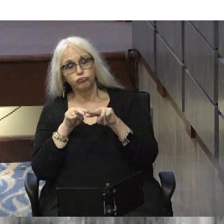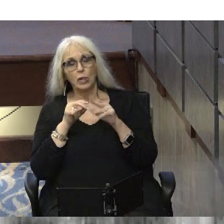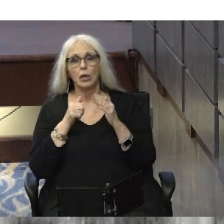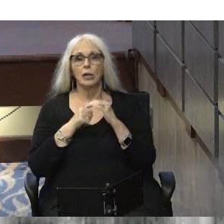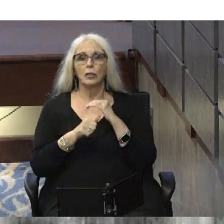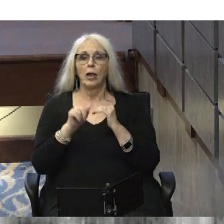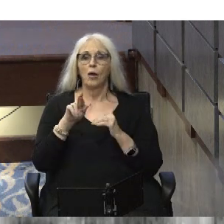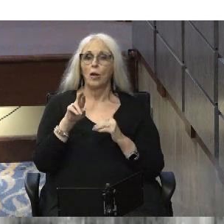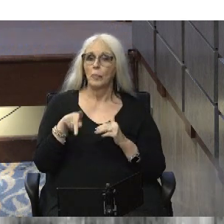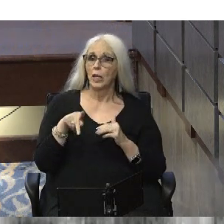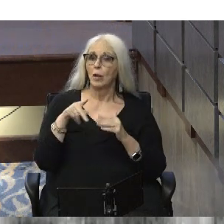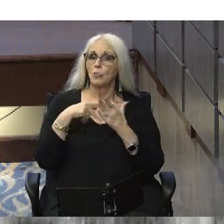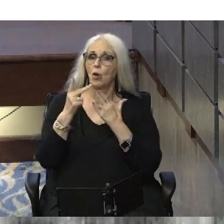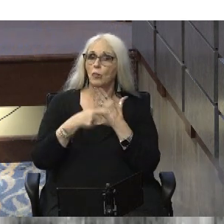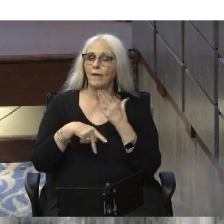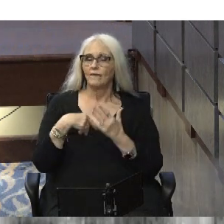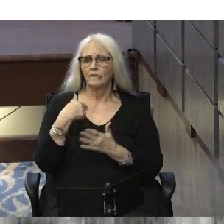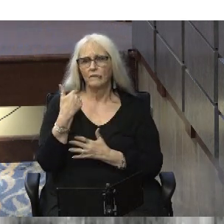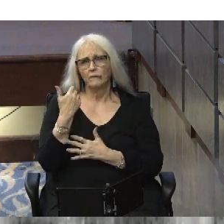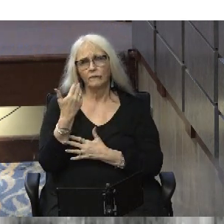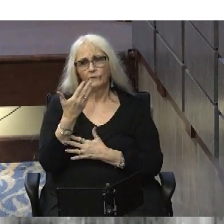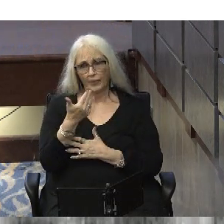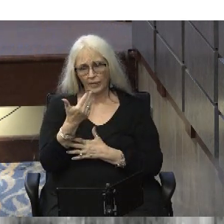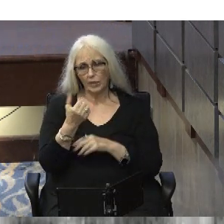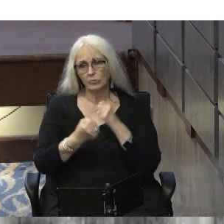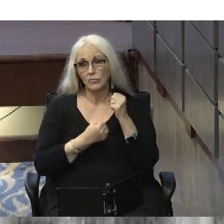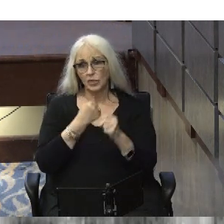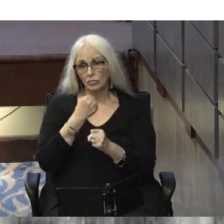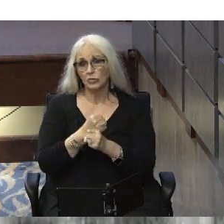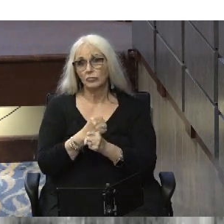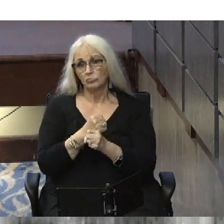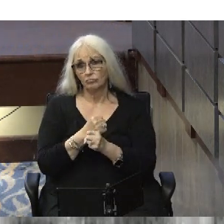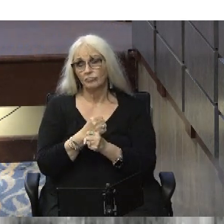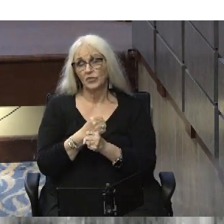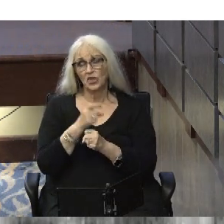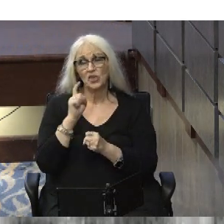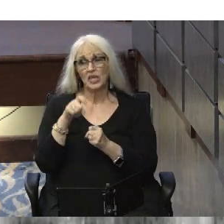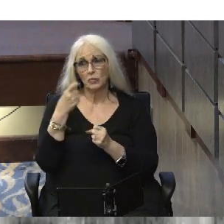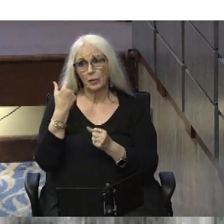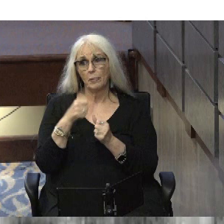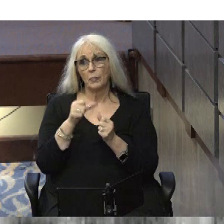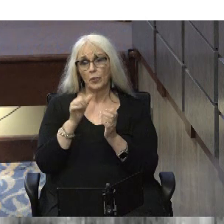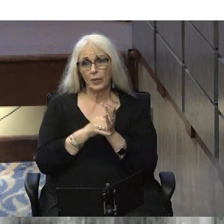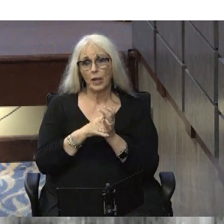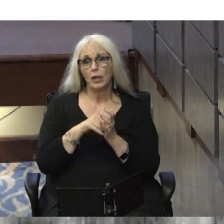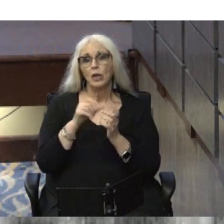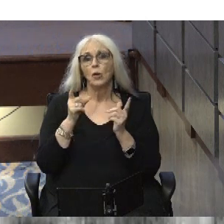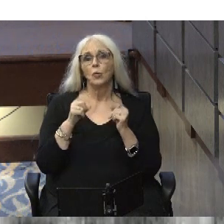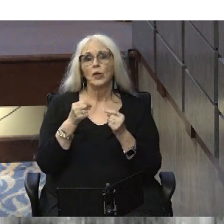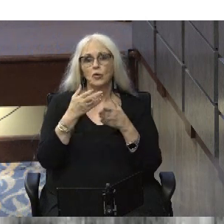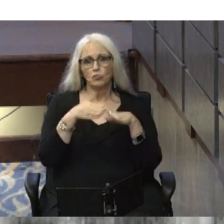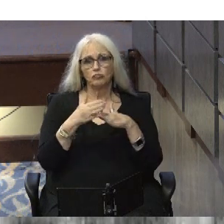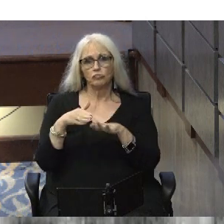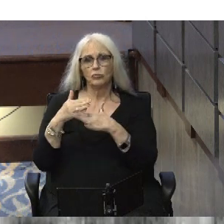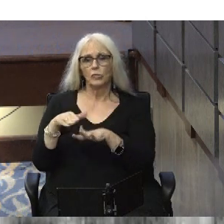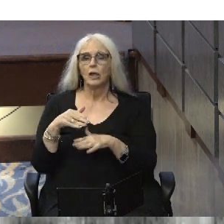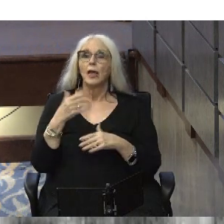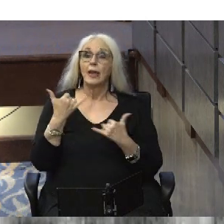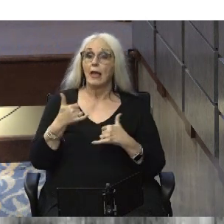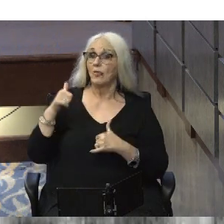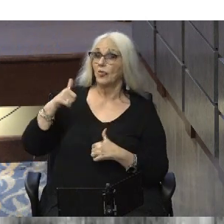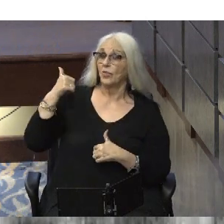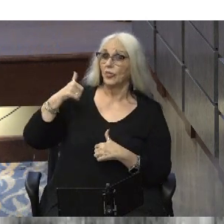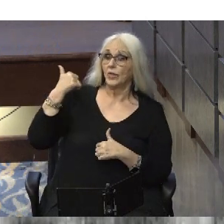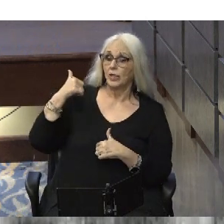program for a period of 15 years. So just to note that in terms of the allocation for administration. Now, on this slide here, we